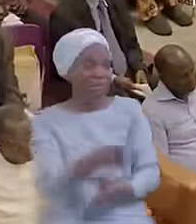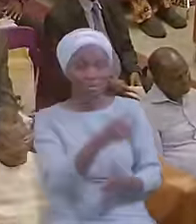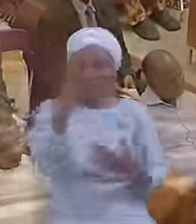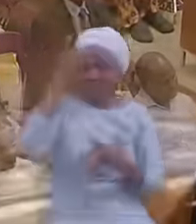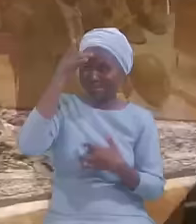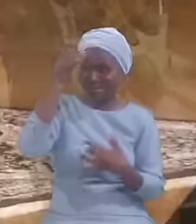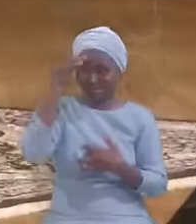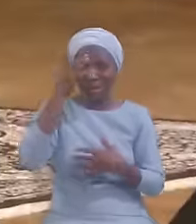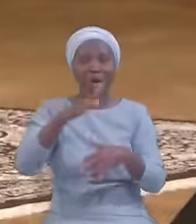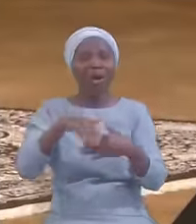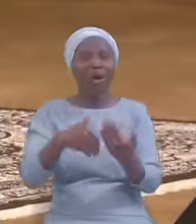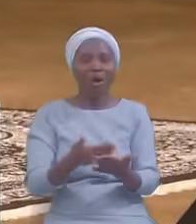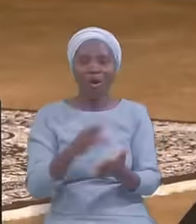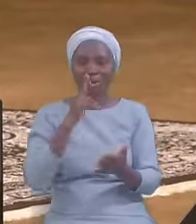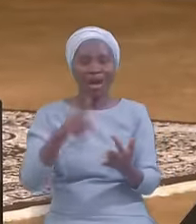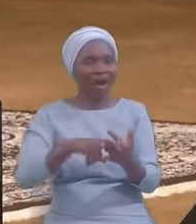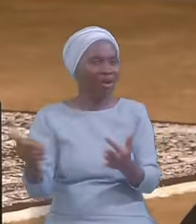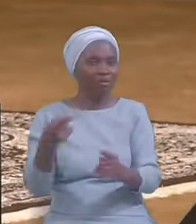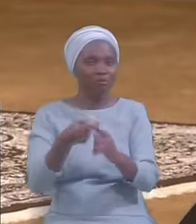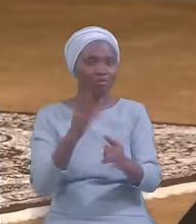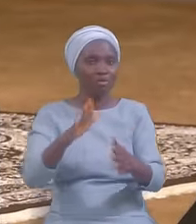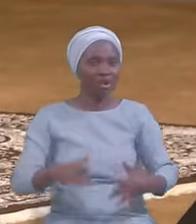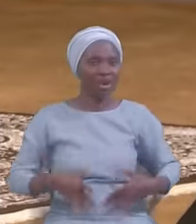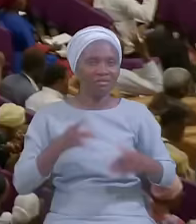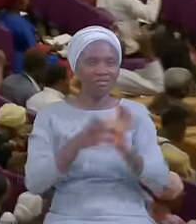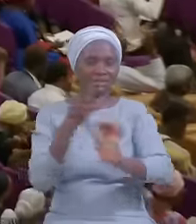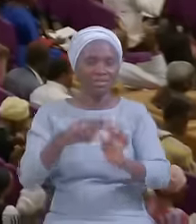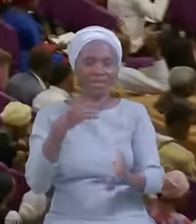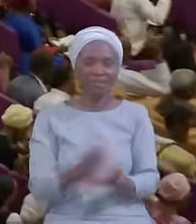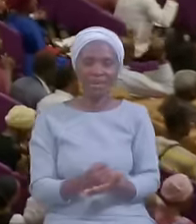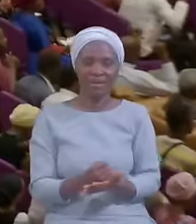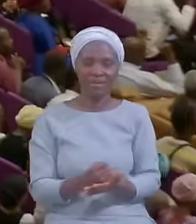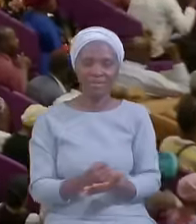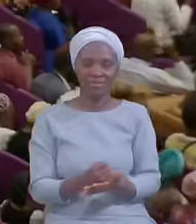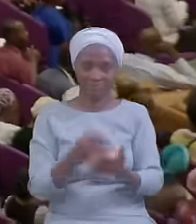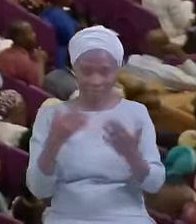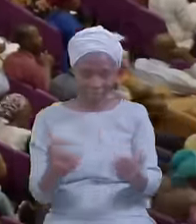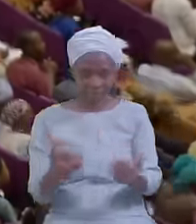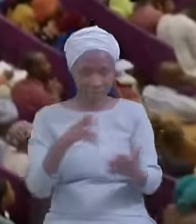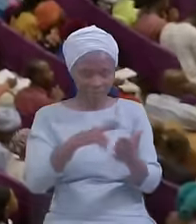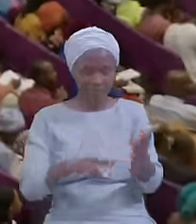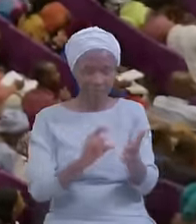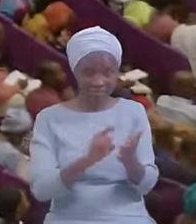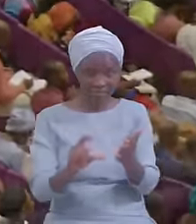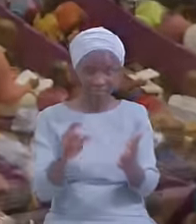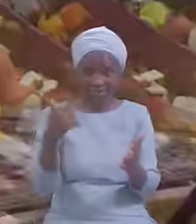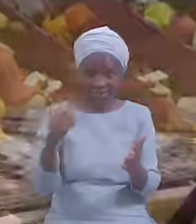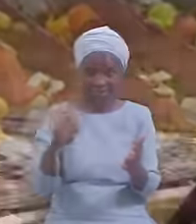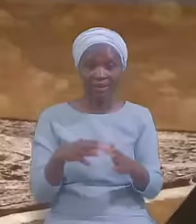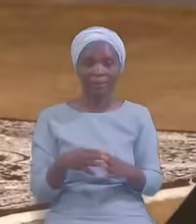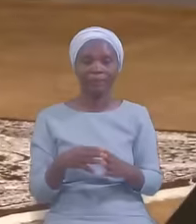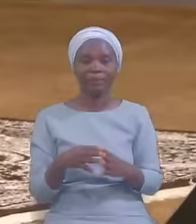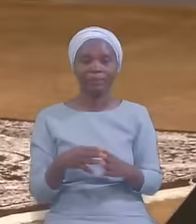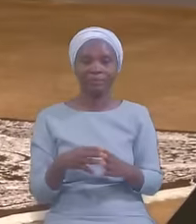things, they are off your life in Jesus' name. Look at verse 10. In verse